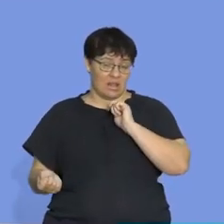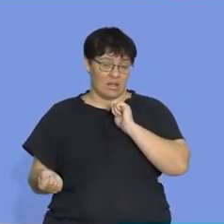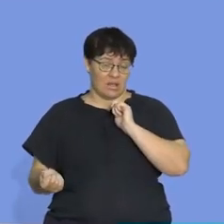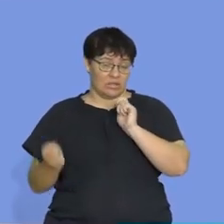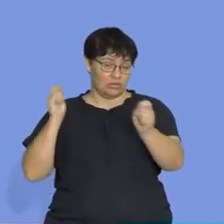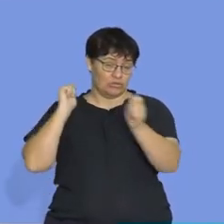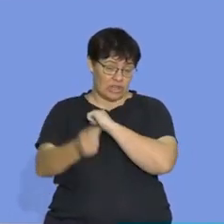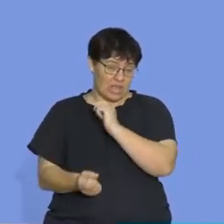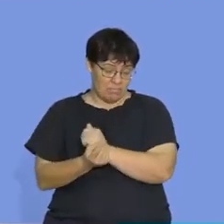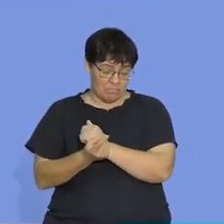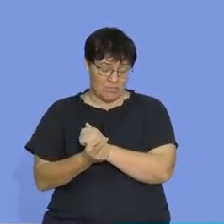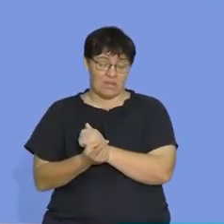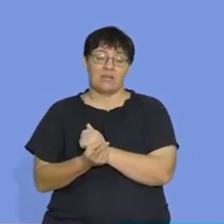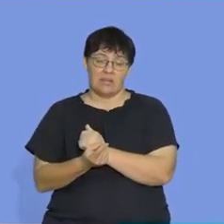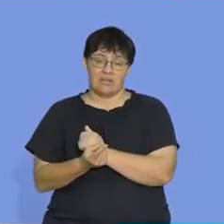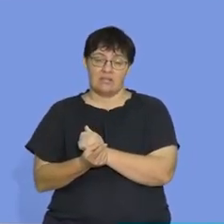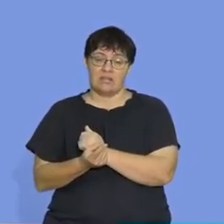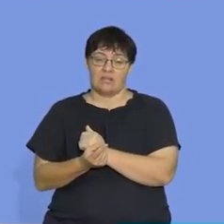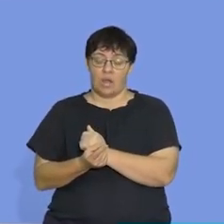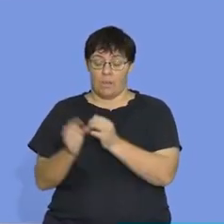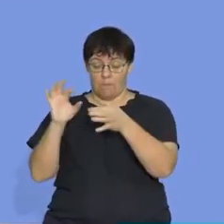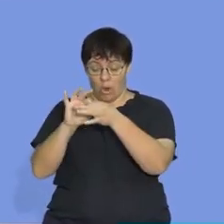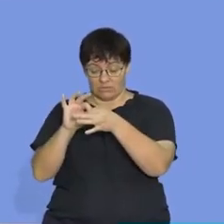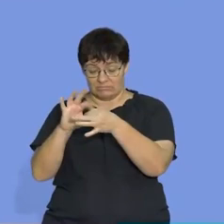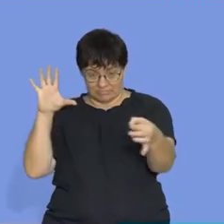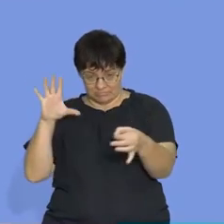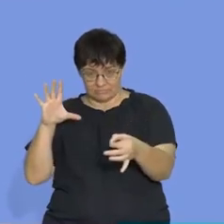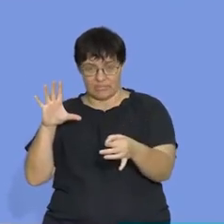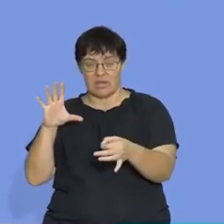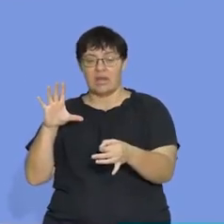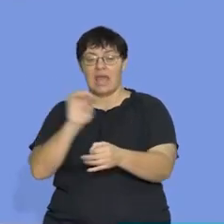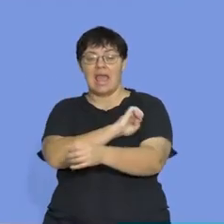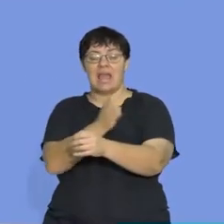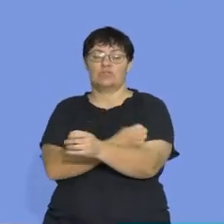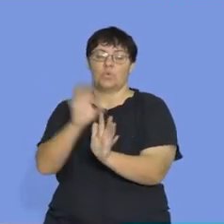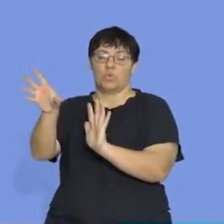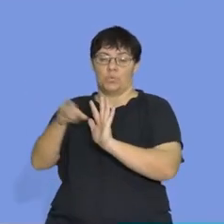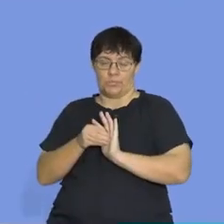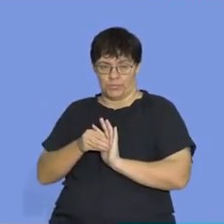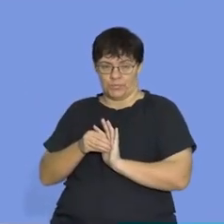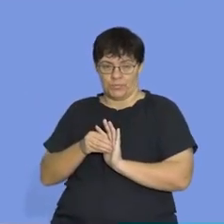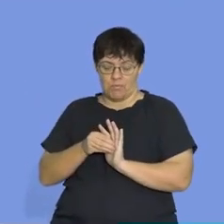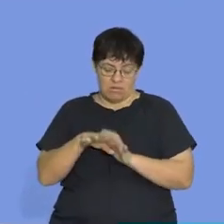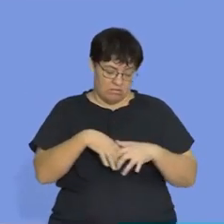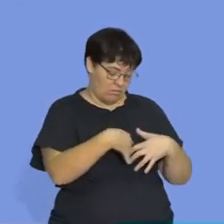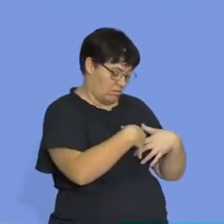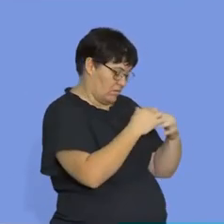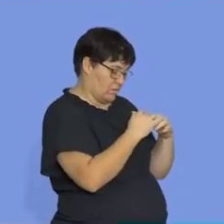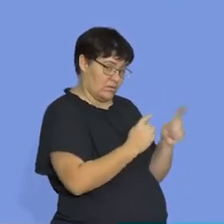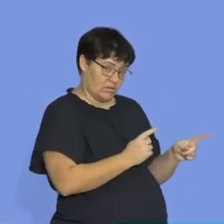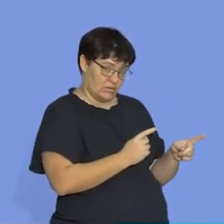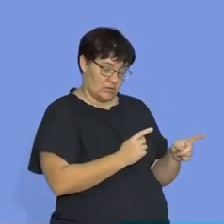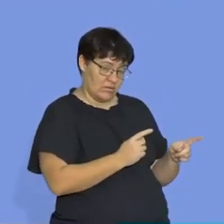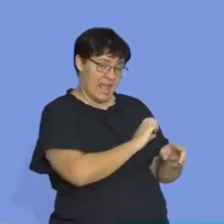absorbed to break existing bond. At the same time, after that, when we form new bonds or new substances, energy is released.